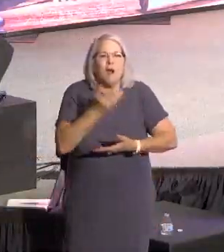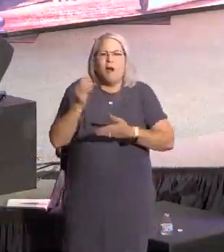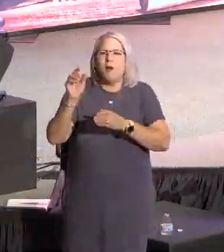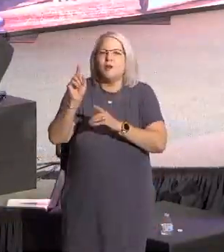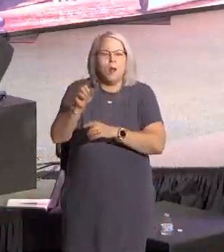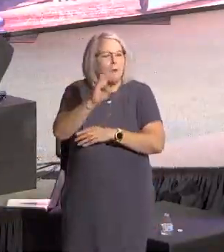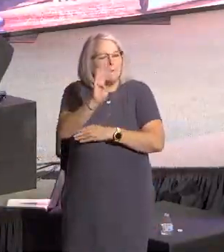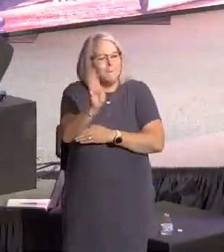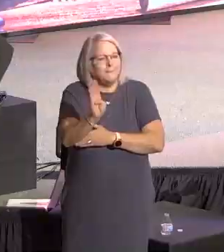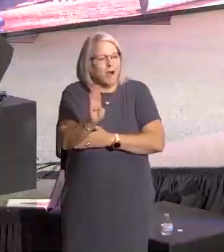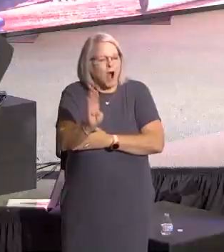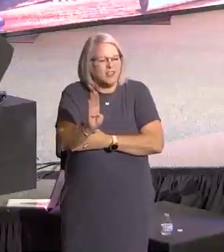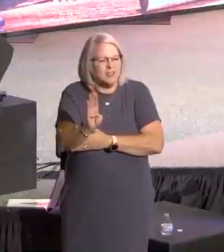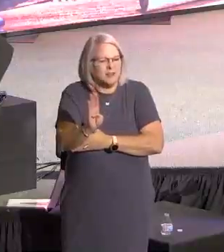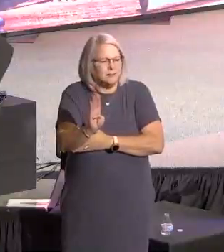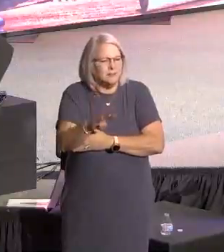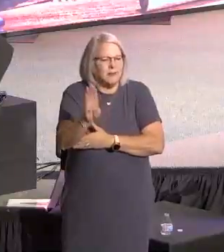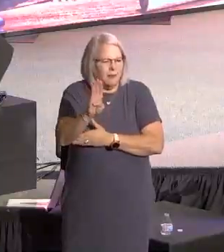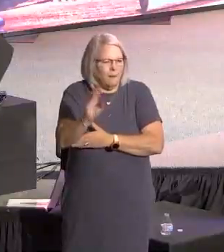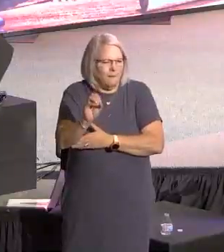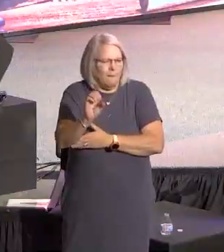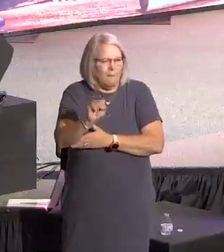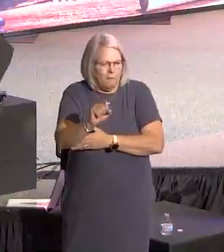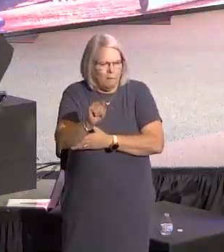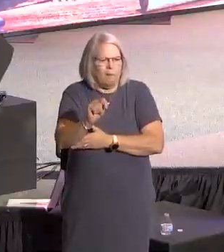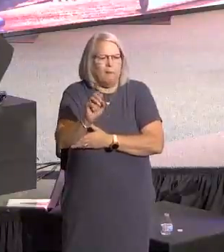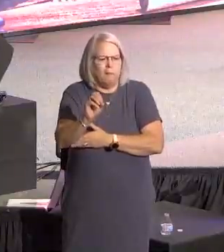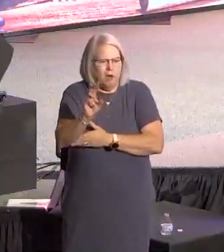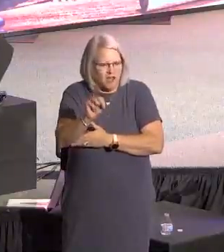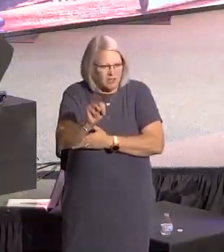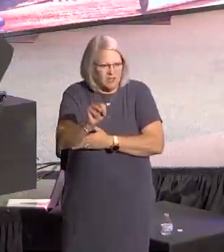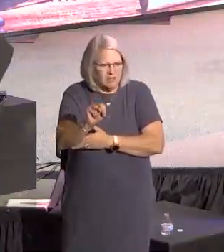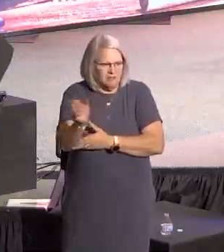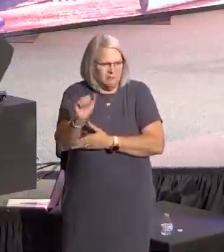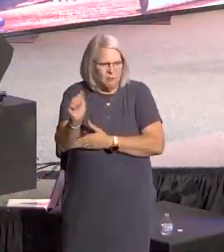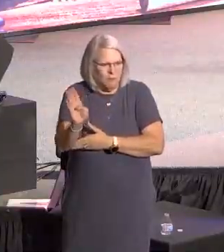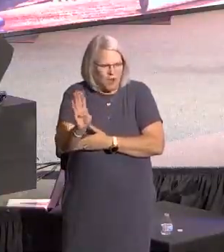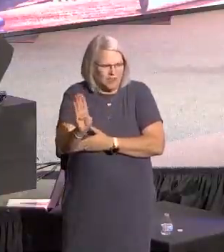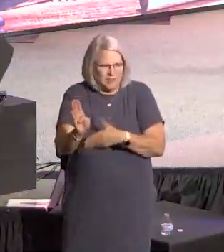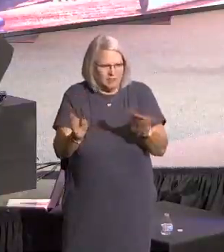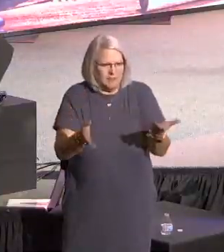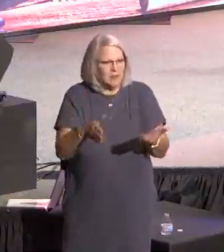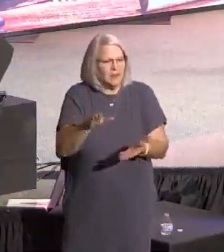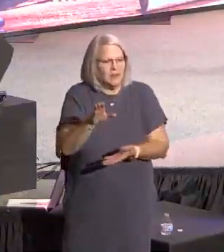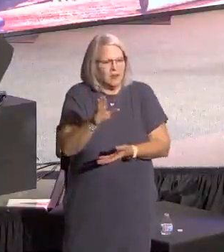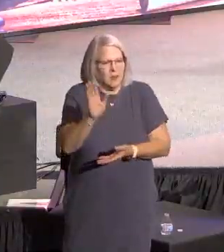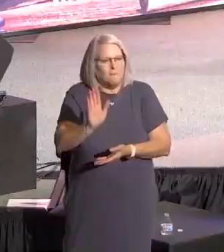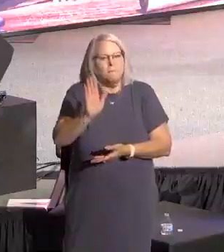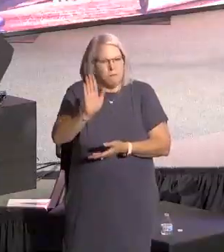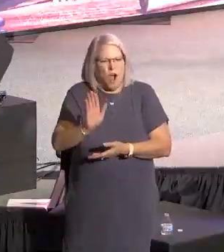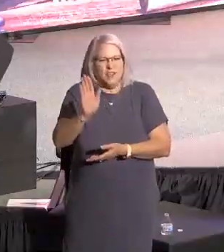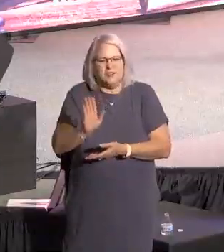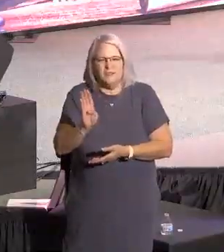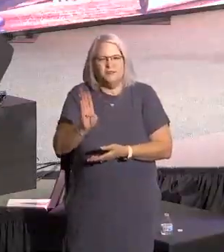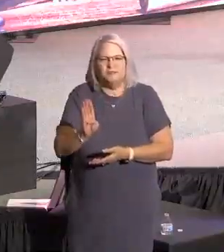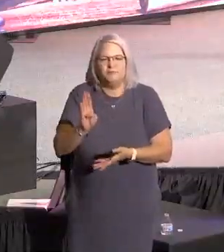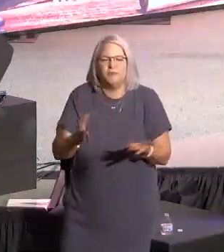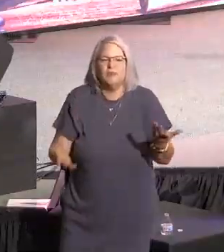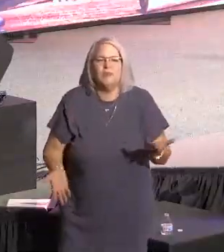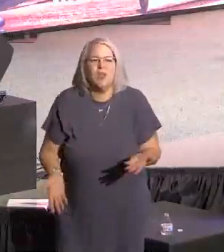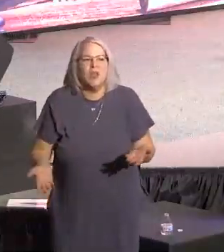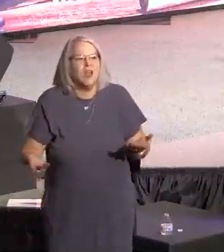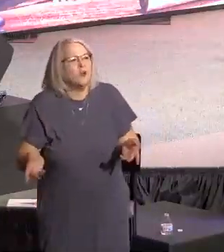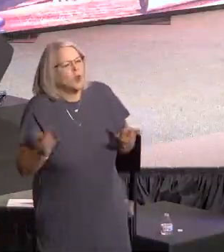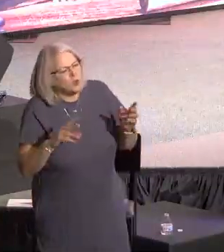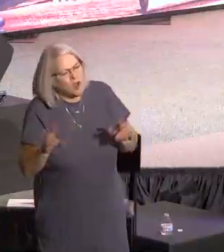long-term parking. I couldn't find a place to park, which never happens. It was just absolutely jammed with cars. And we actually, a number